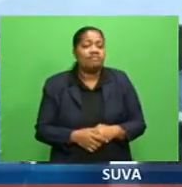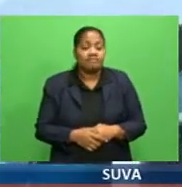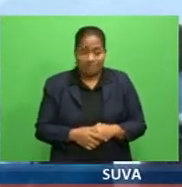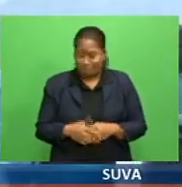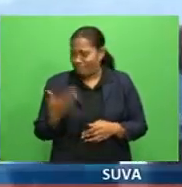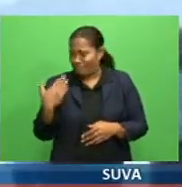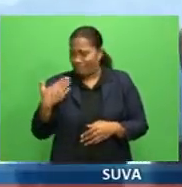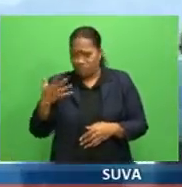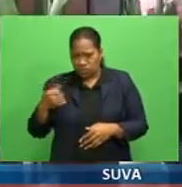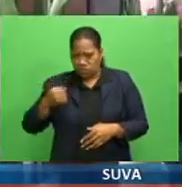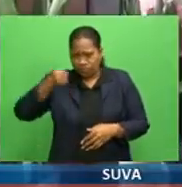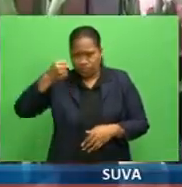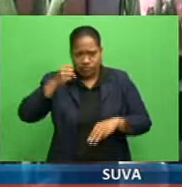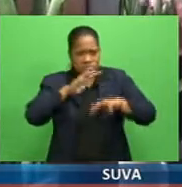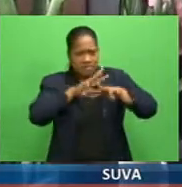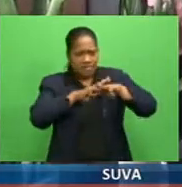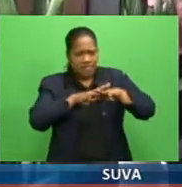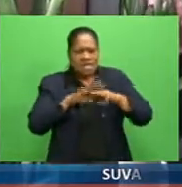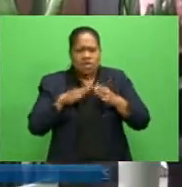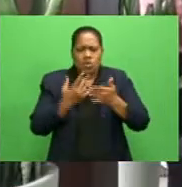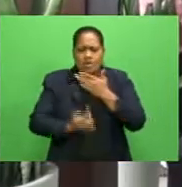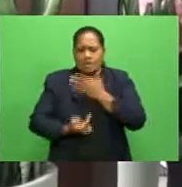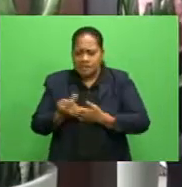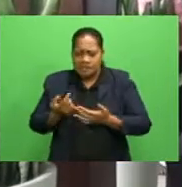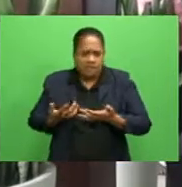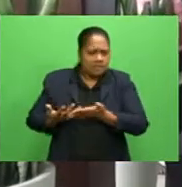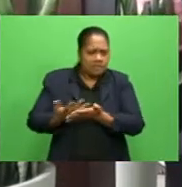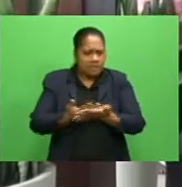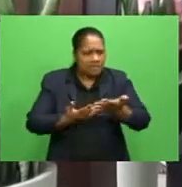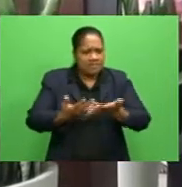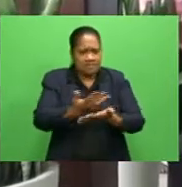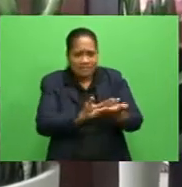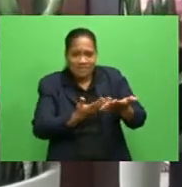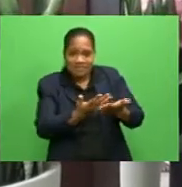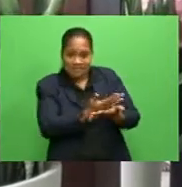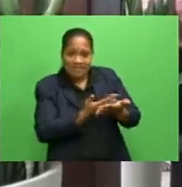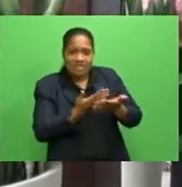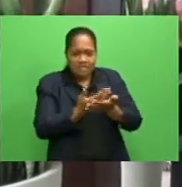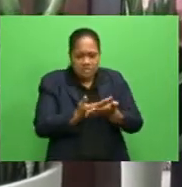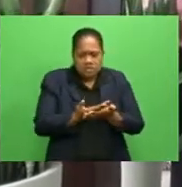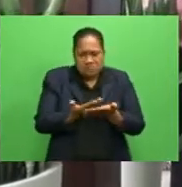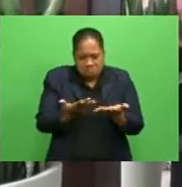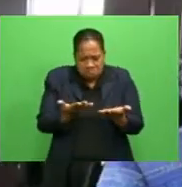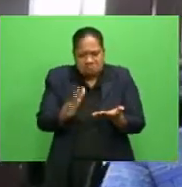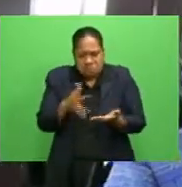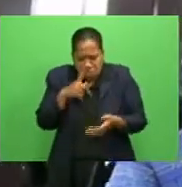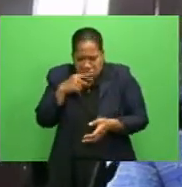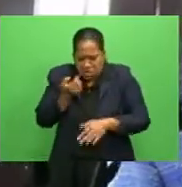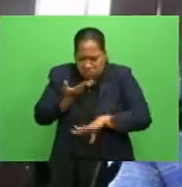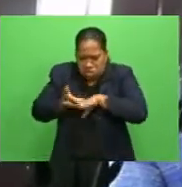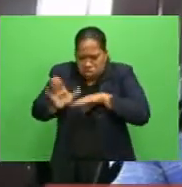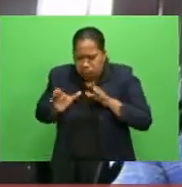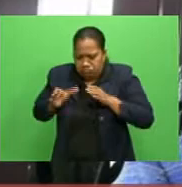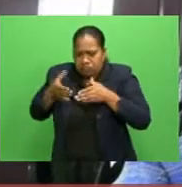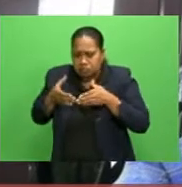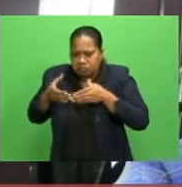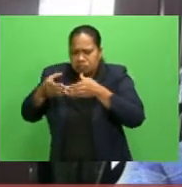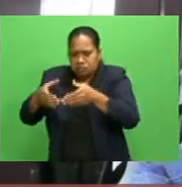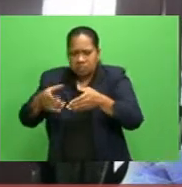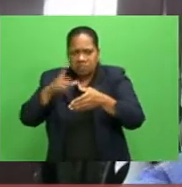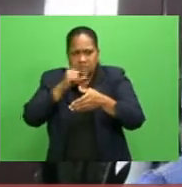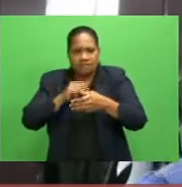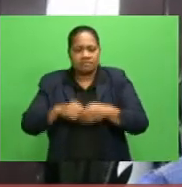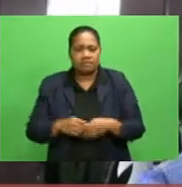SODELPA have downplayed talks that a disgruntled faction could potentially form a new political party. But you know, there are many things said about our